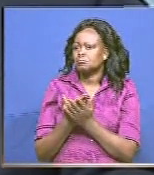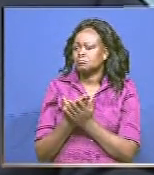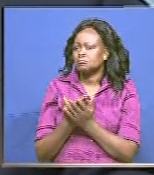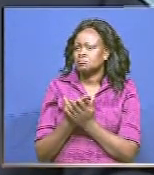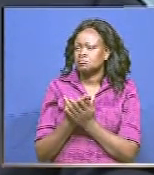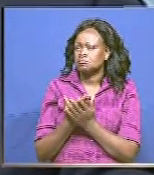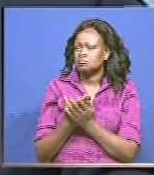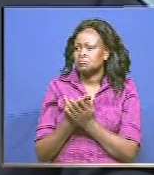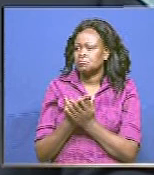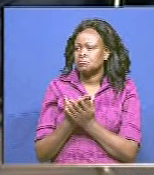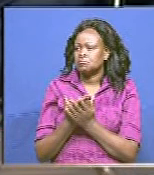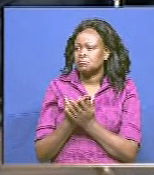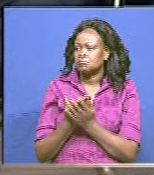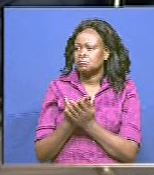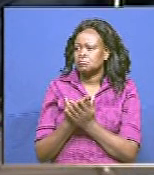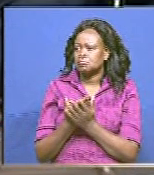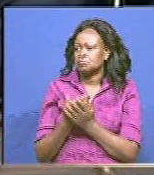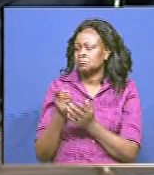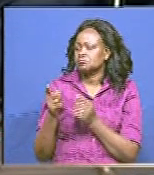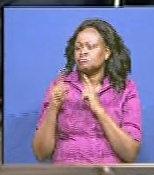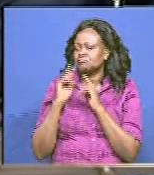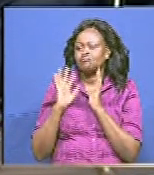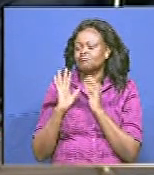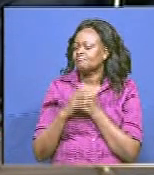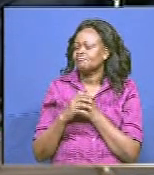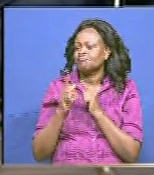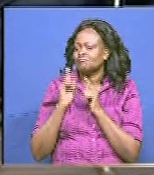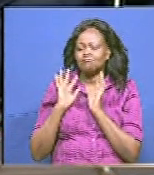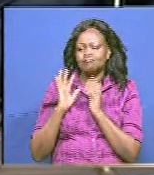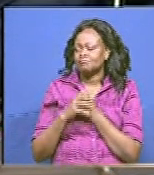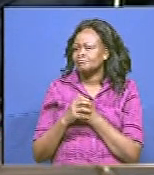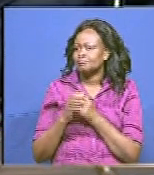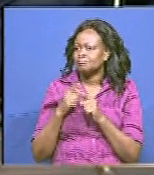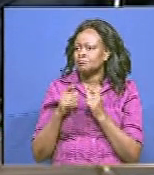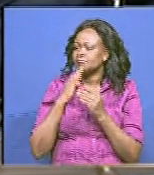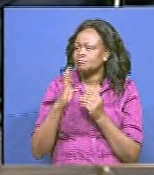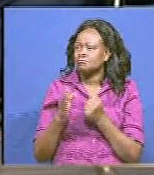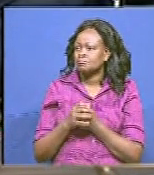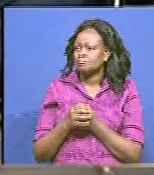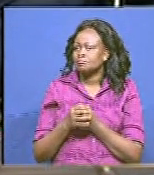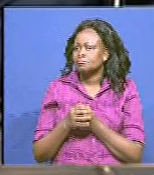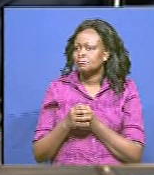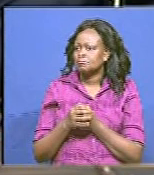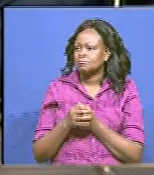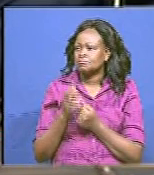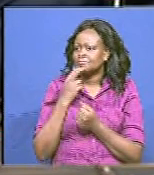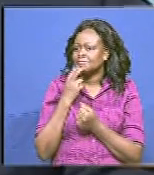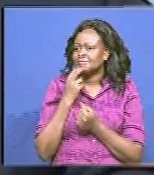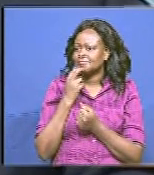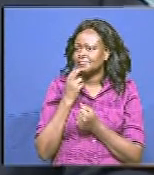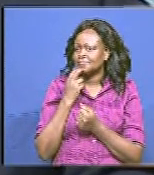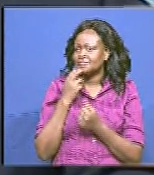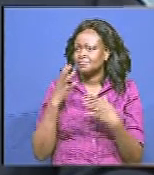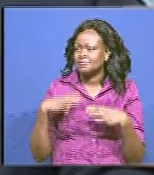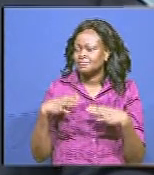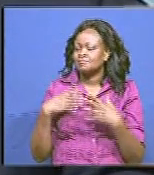Talking so about that's the a case. Yes. I may not be talking others, about yes. that probably, but maybe. So people have